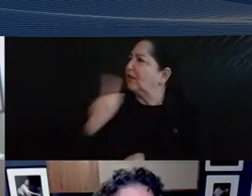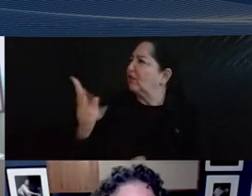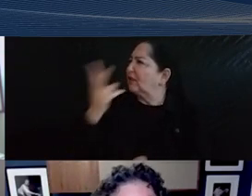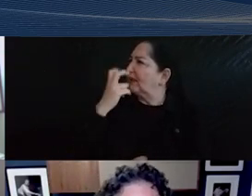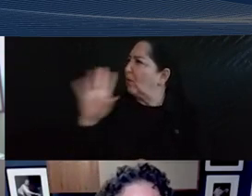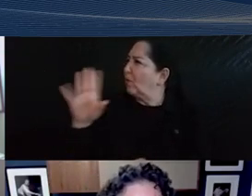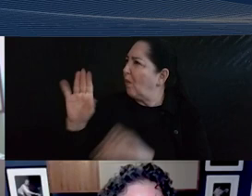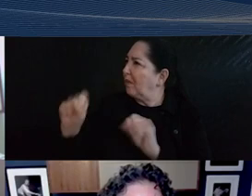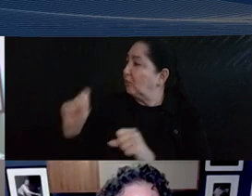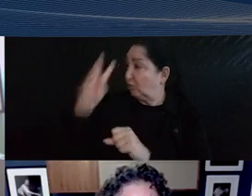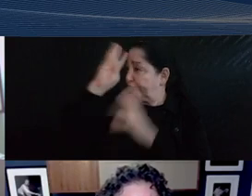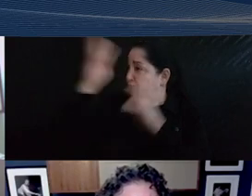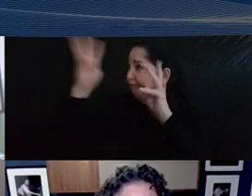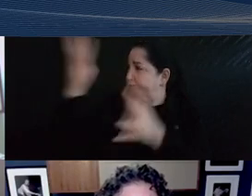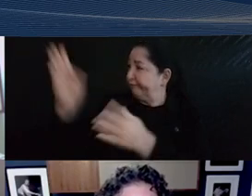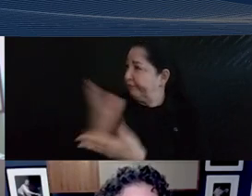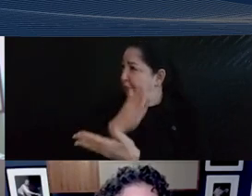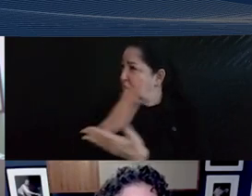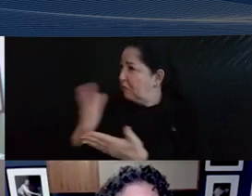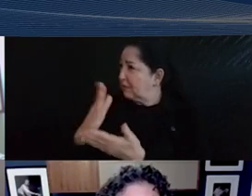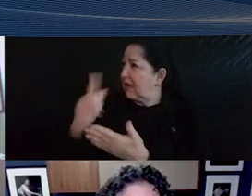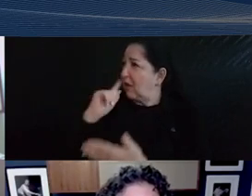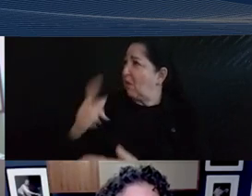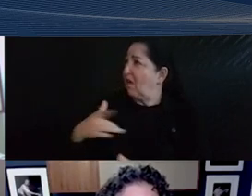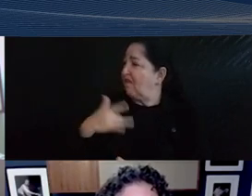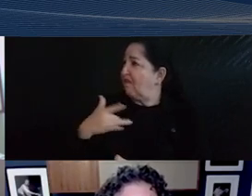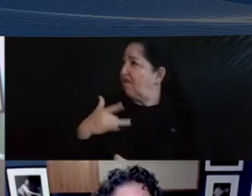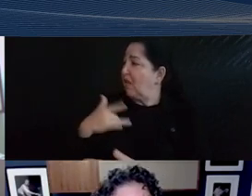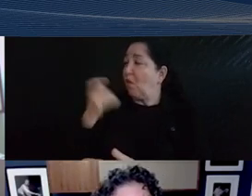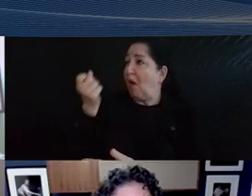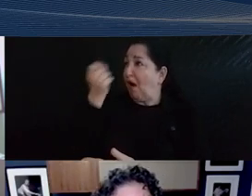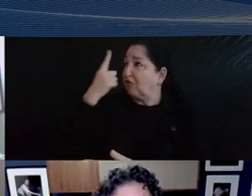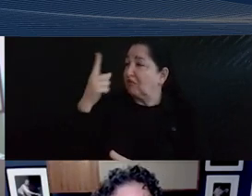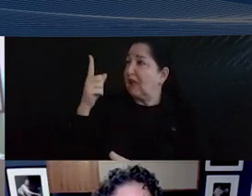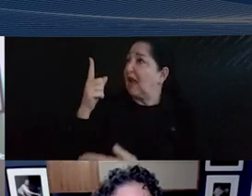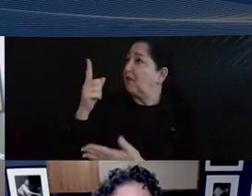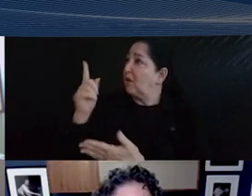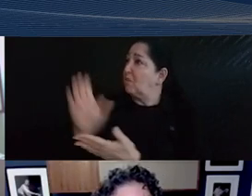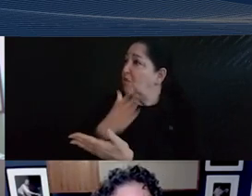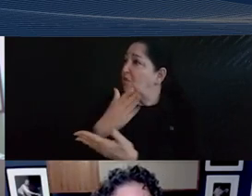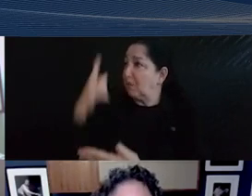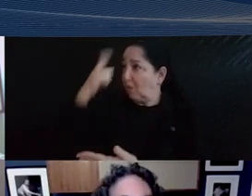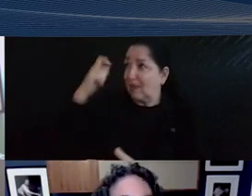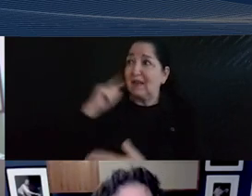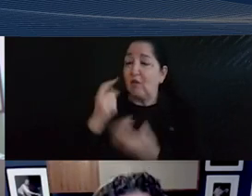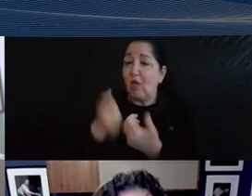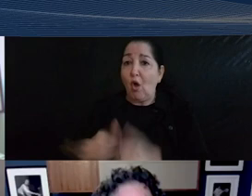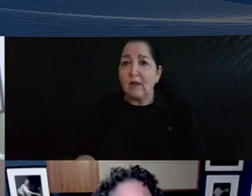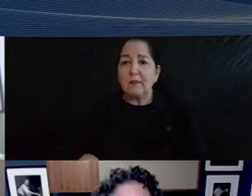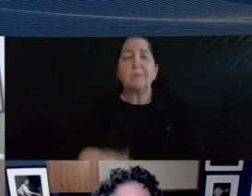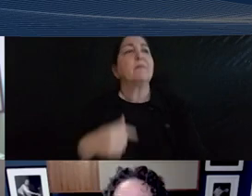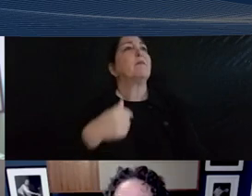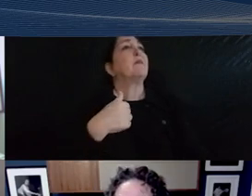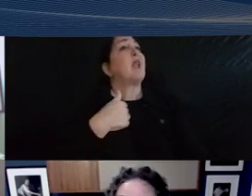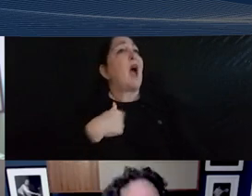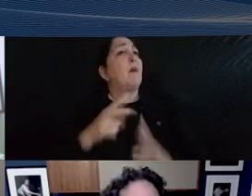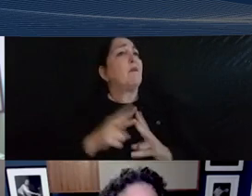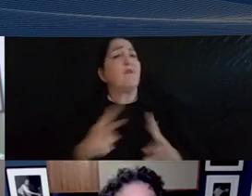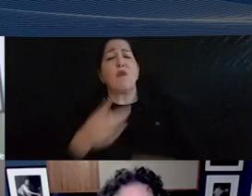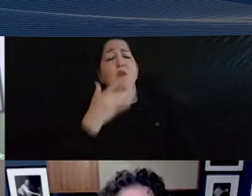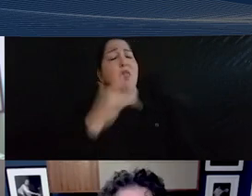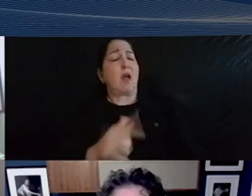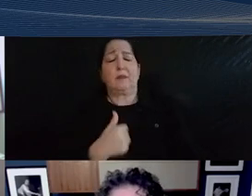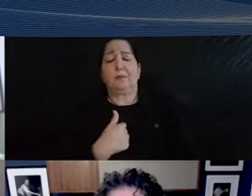doubt your ability to be able to create or compose or comprehend the music due to your hearing loss? I'm